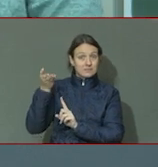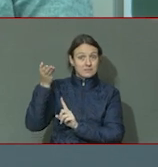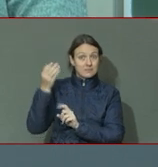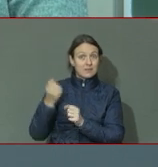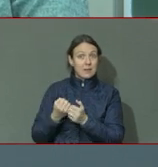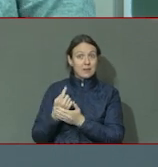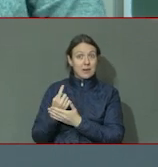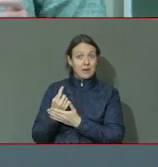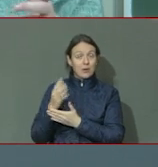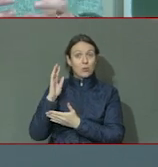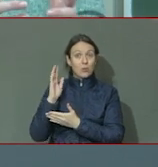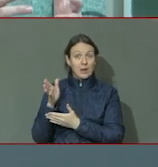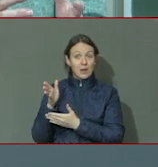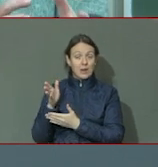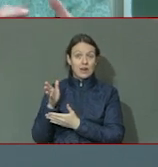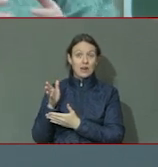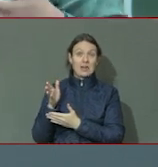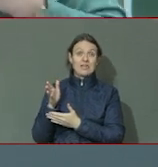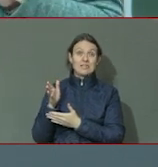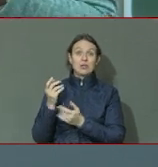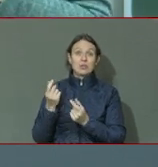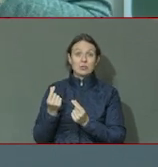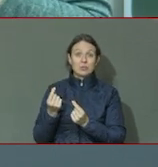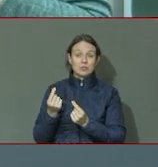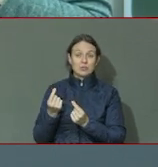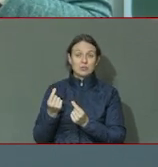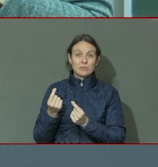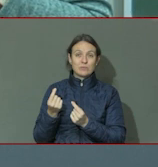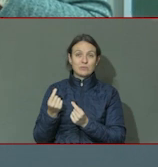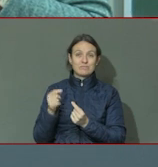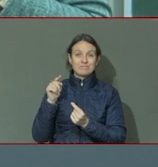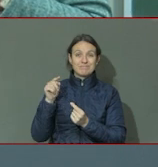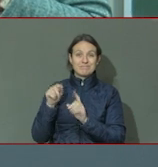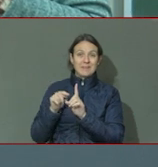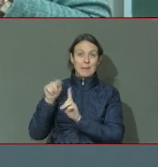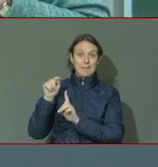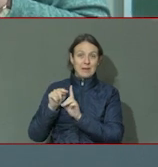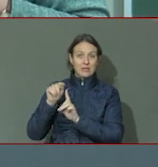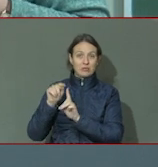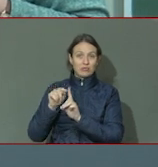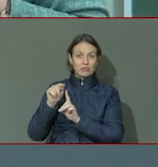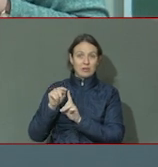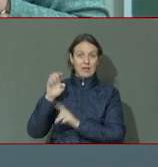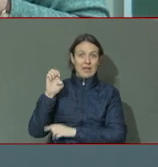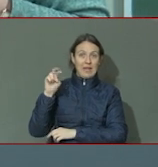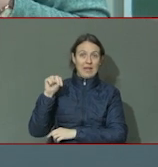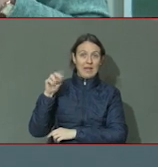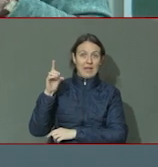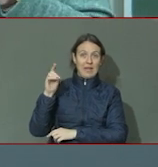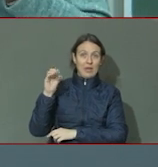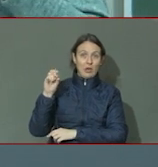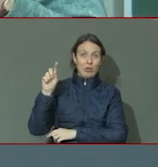to decrease. So now it's going to take in that temperature. We call that endothermic.